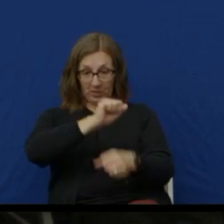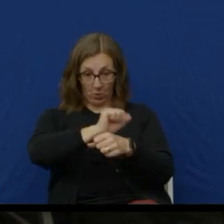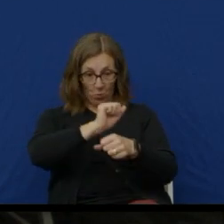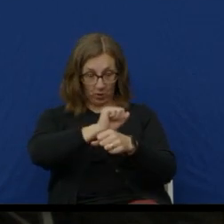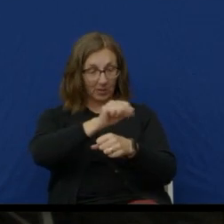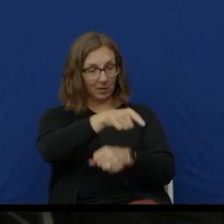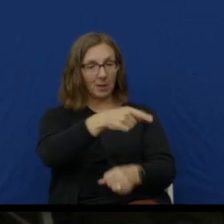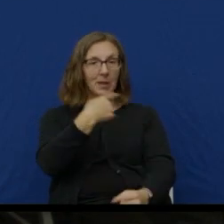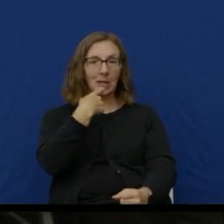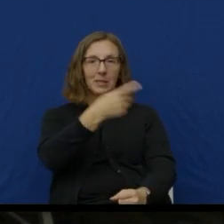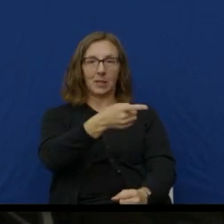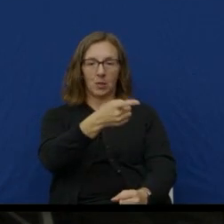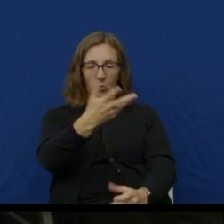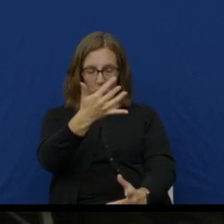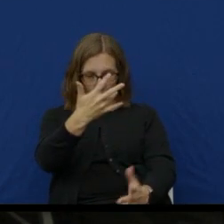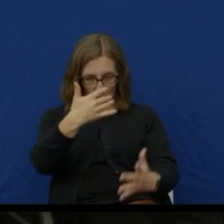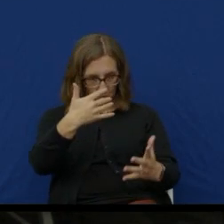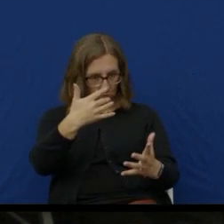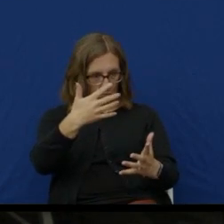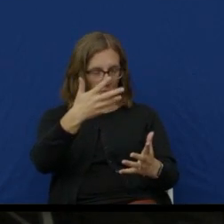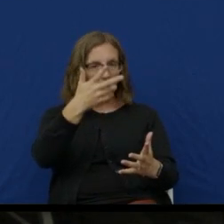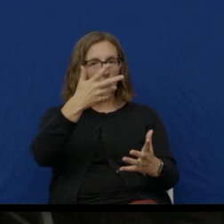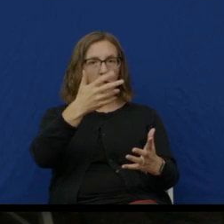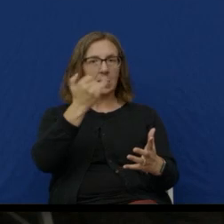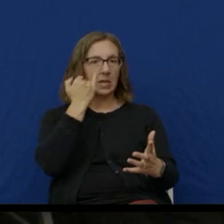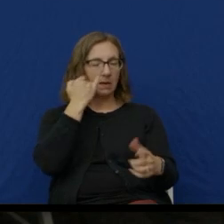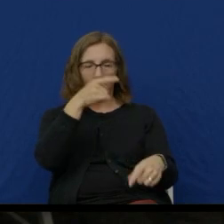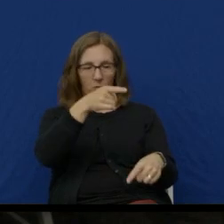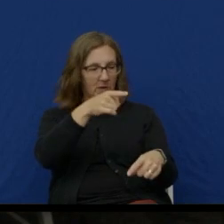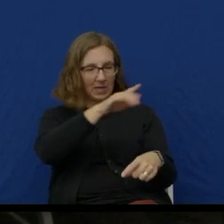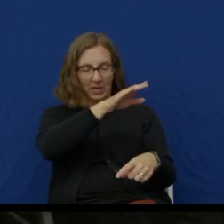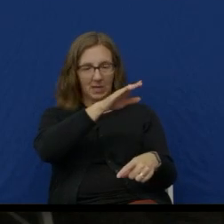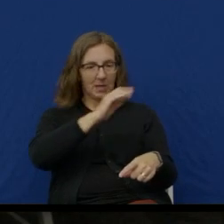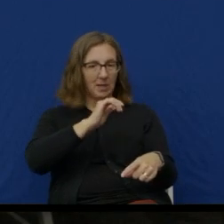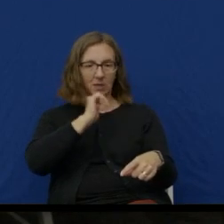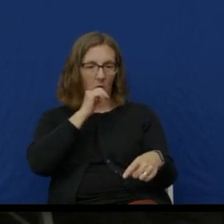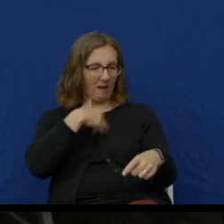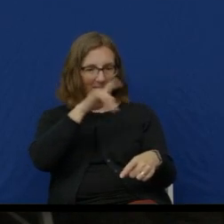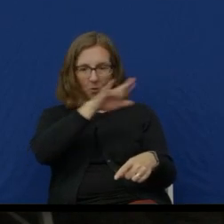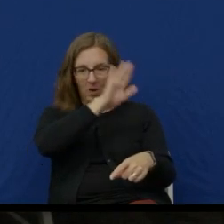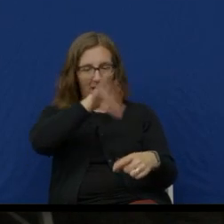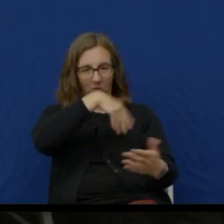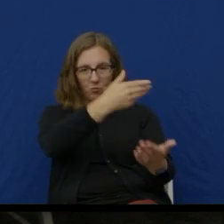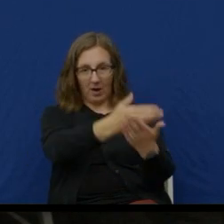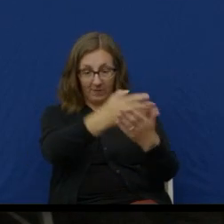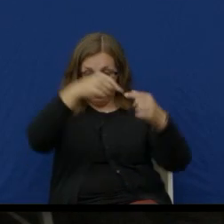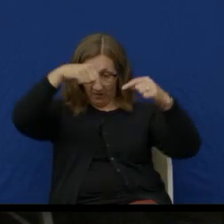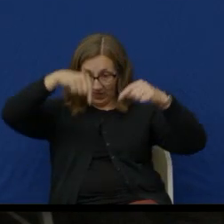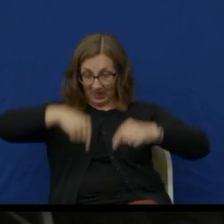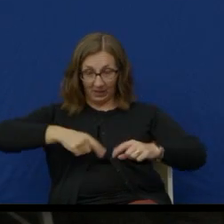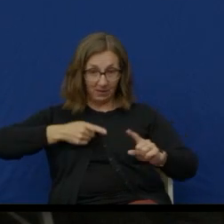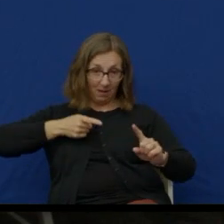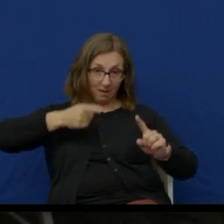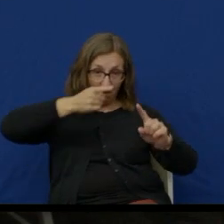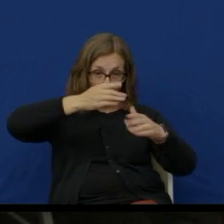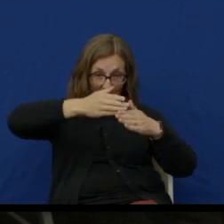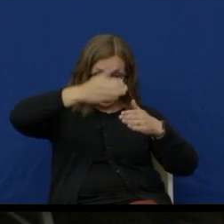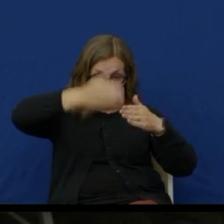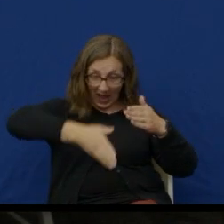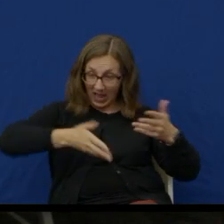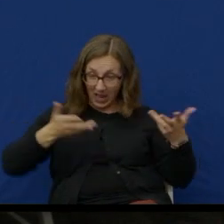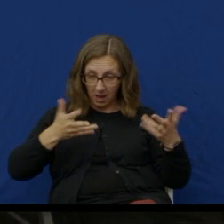what they say, we have to shape that. If we don't shape that, we're never going to get there. So our end in mind for this thing is how do we drive